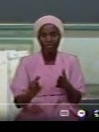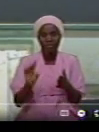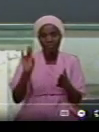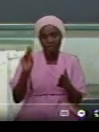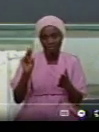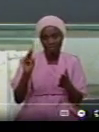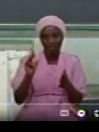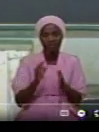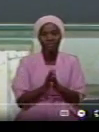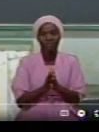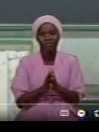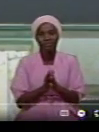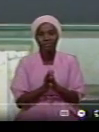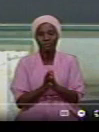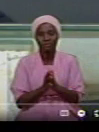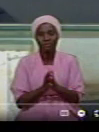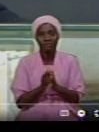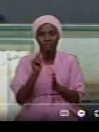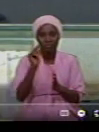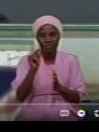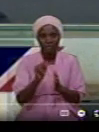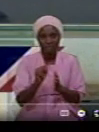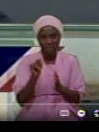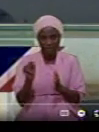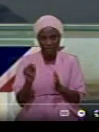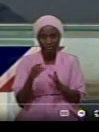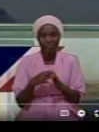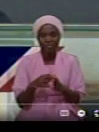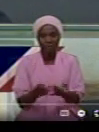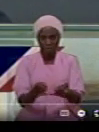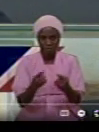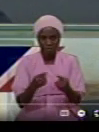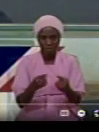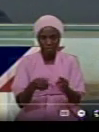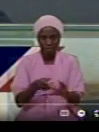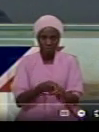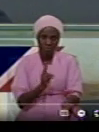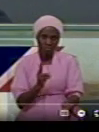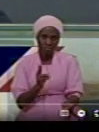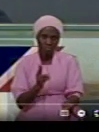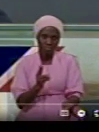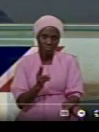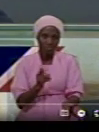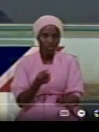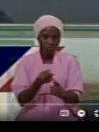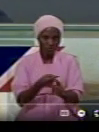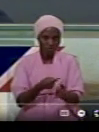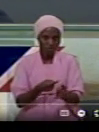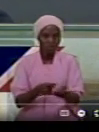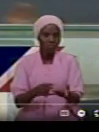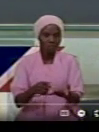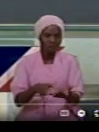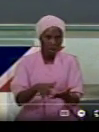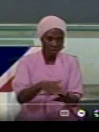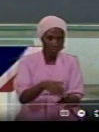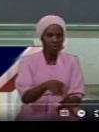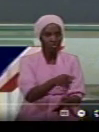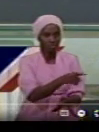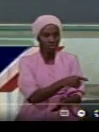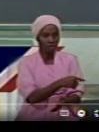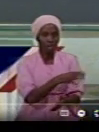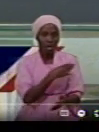verse 17. Wherefore, come out from among them, and